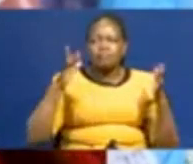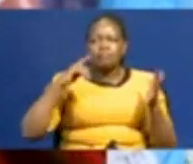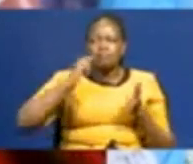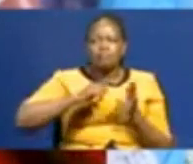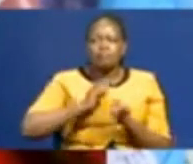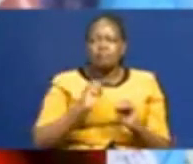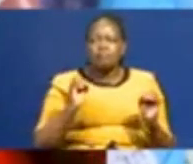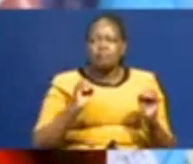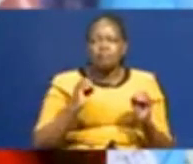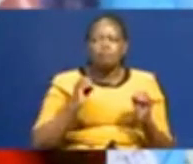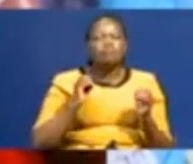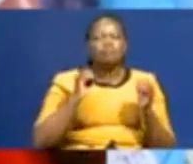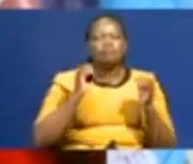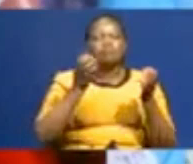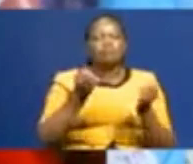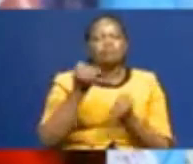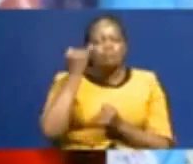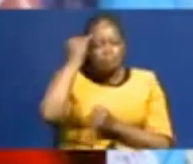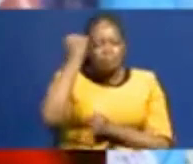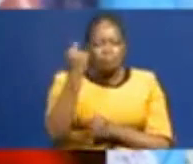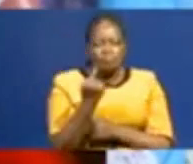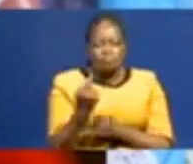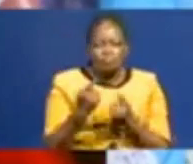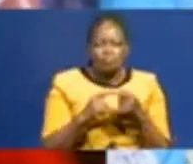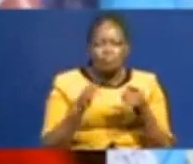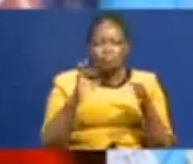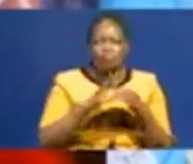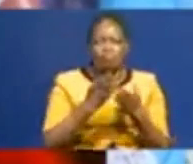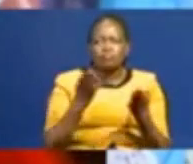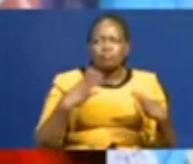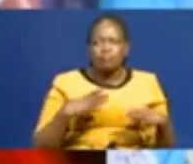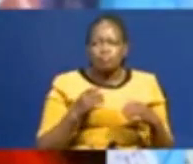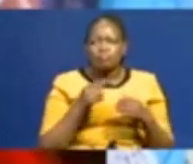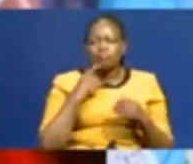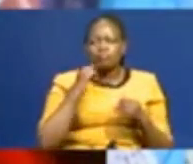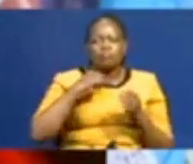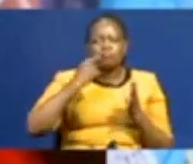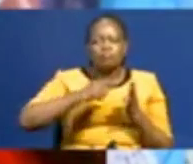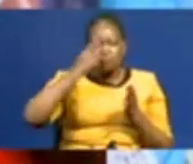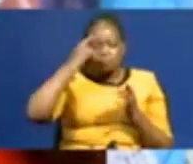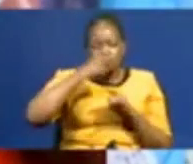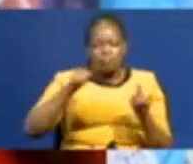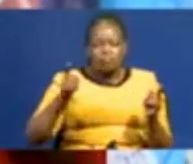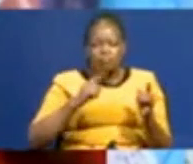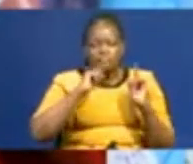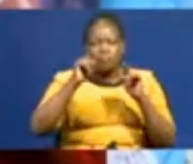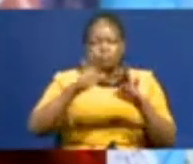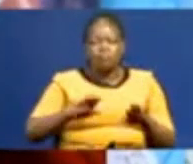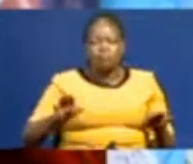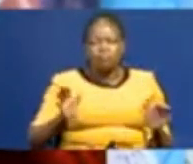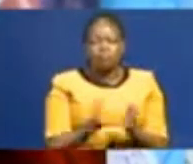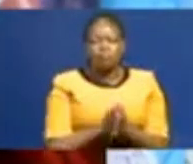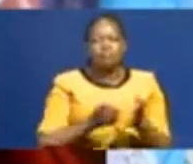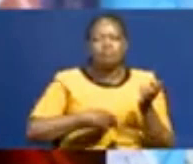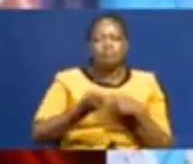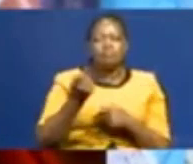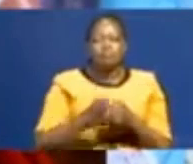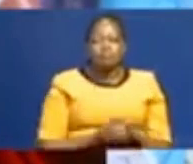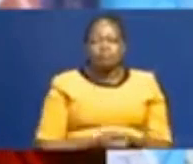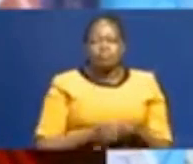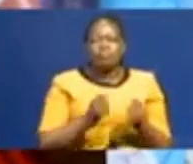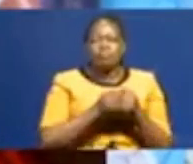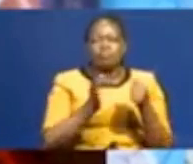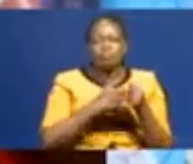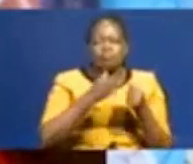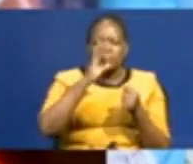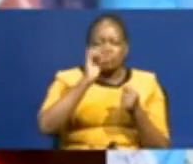just need to have an idea. And we connect you with the people who can manufacture for you, and you go to the market and sell.